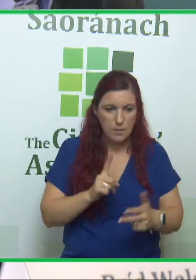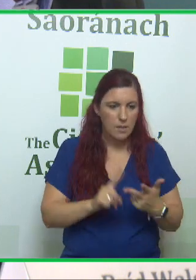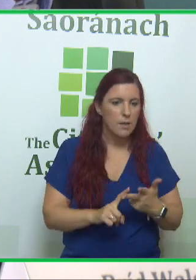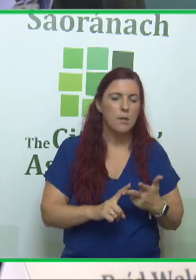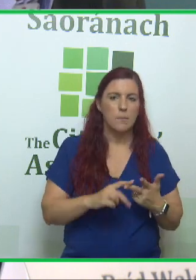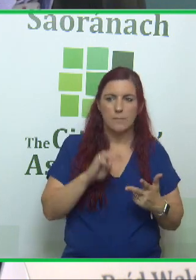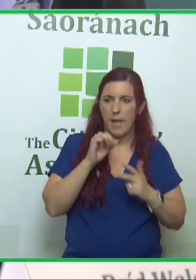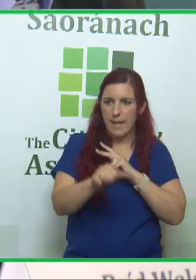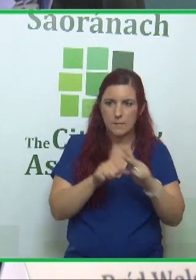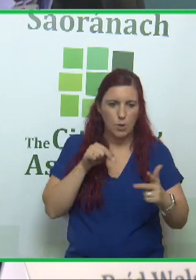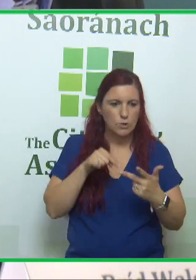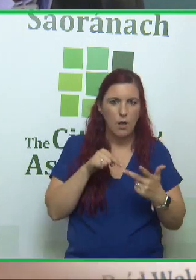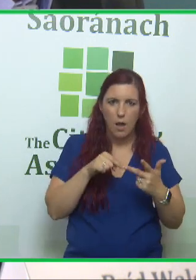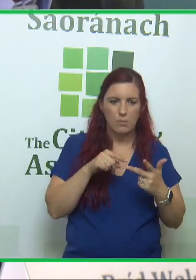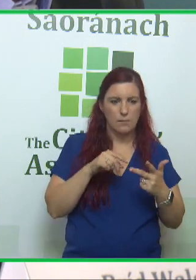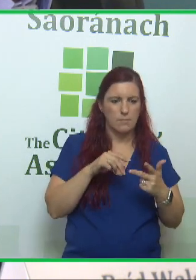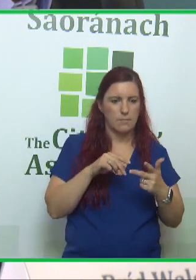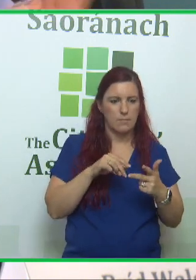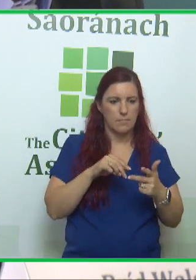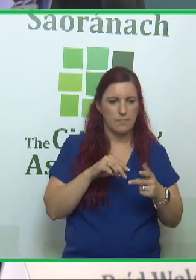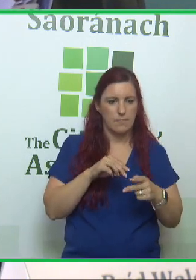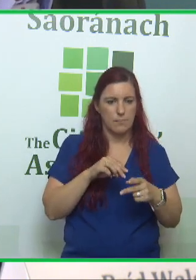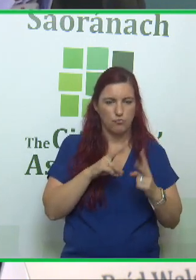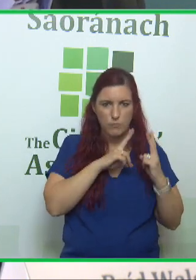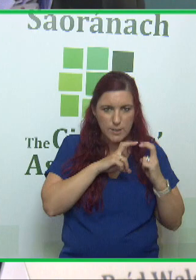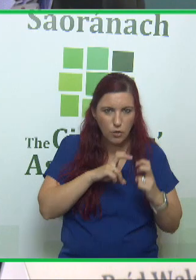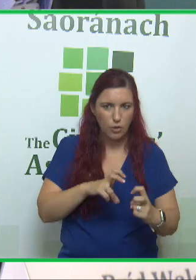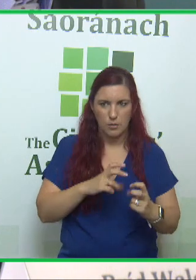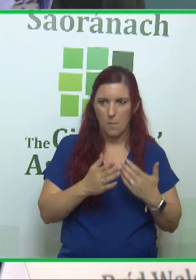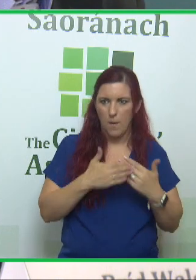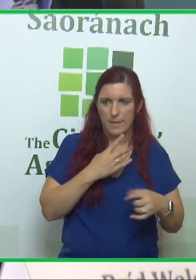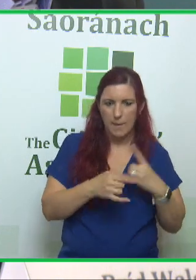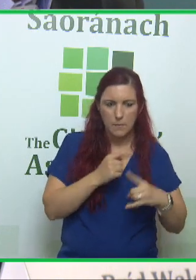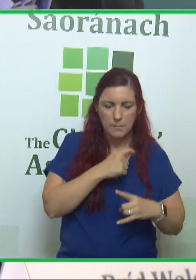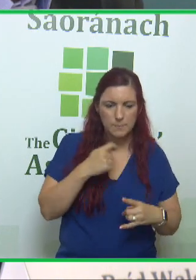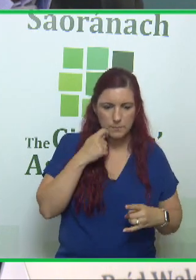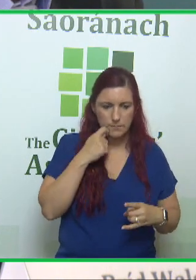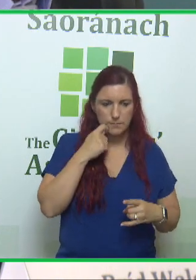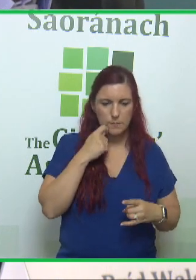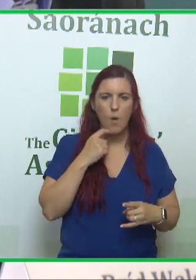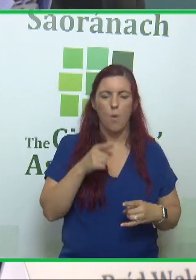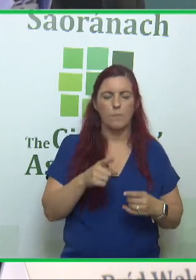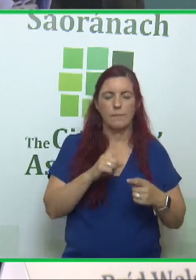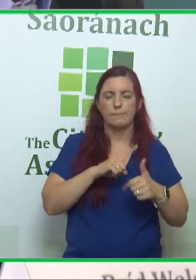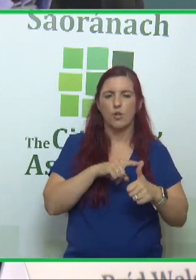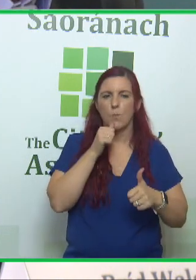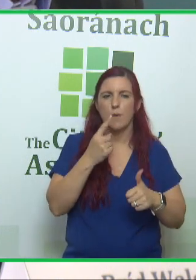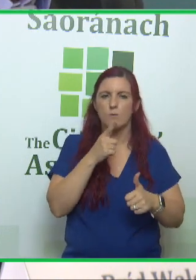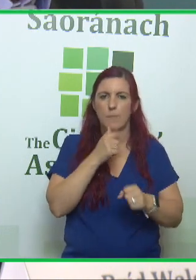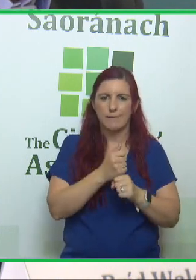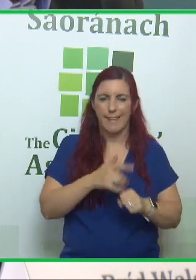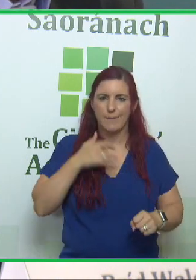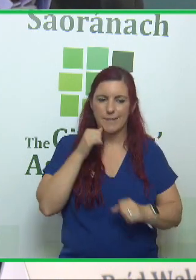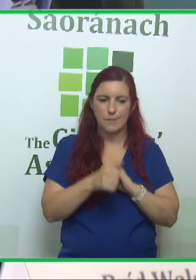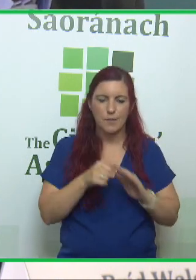mean expertise in relation to research, what's been done, what's been proven to work. So in very practical terms,